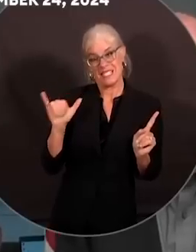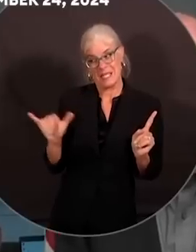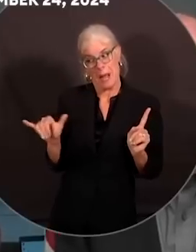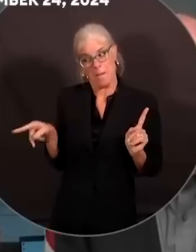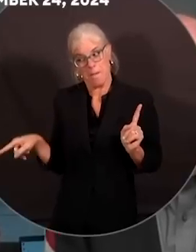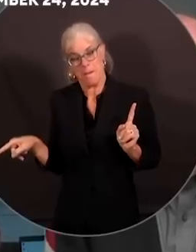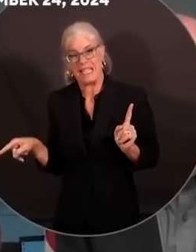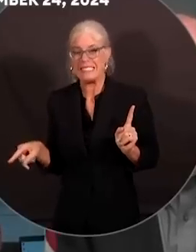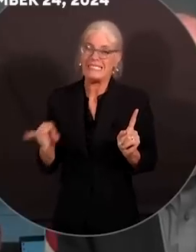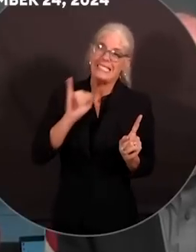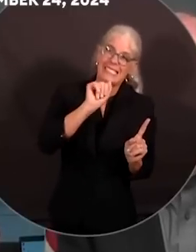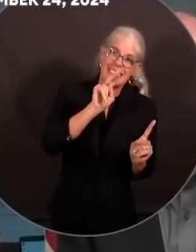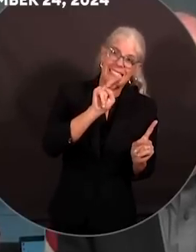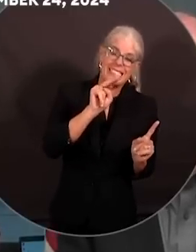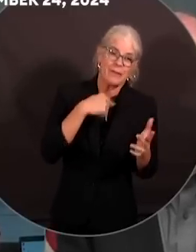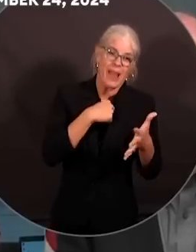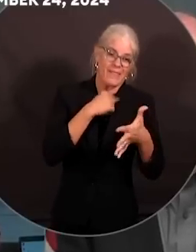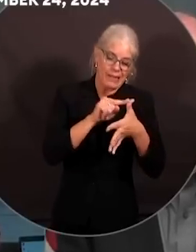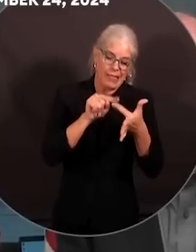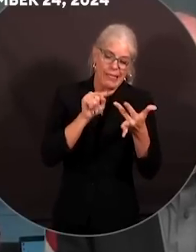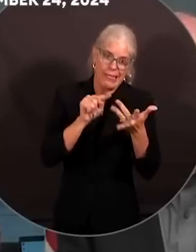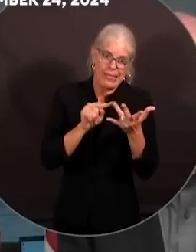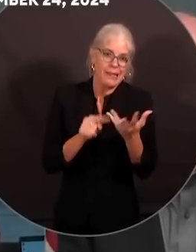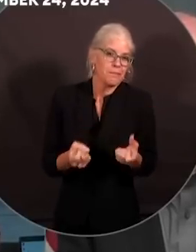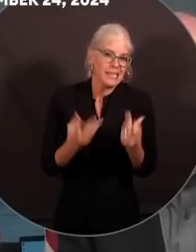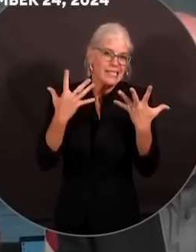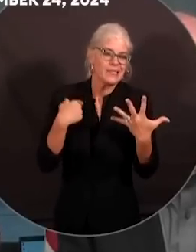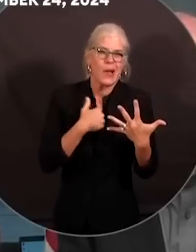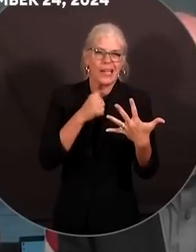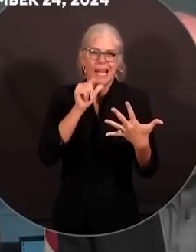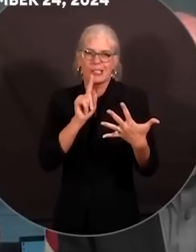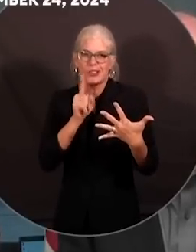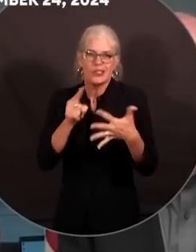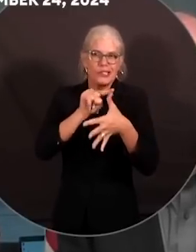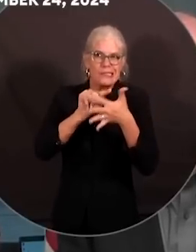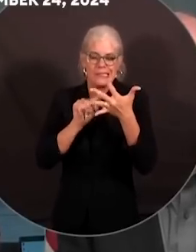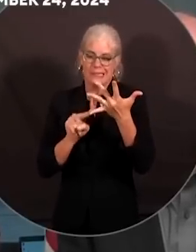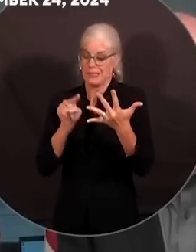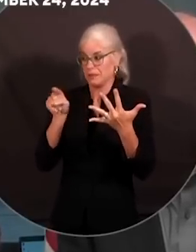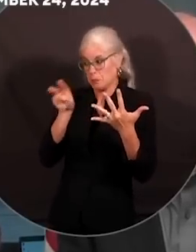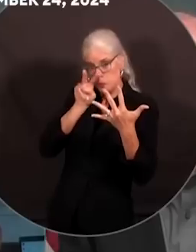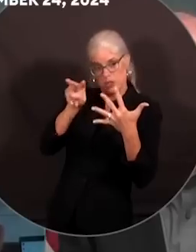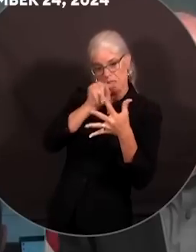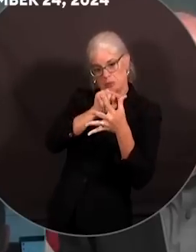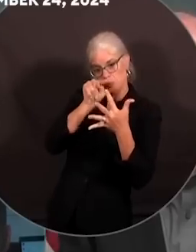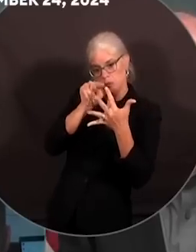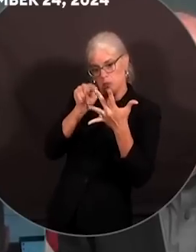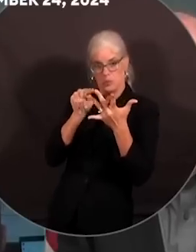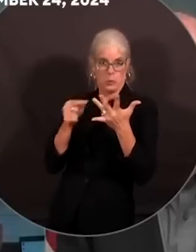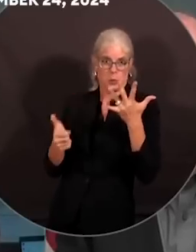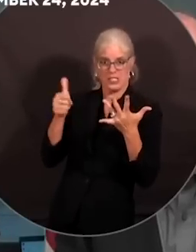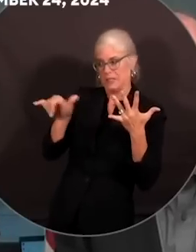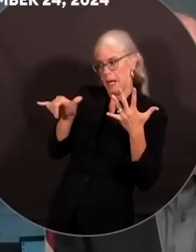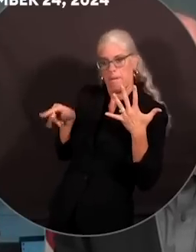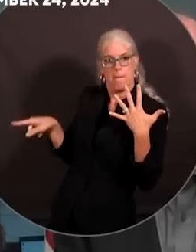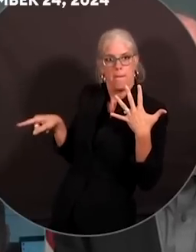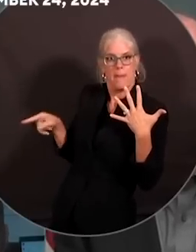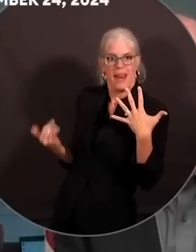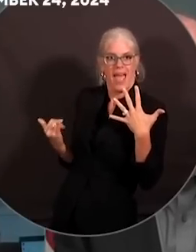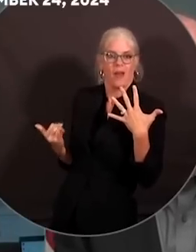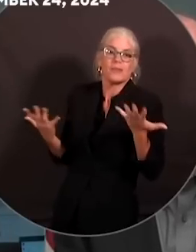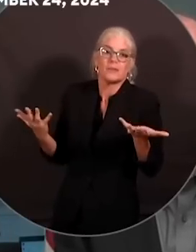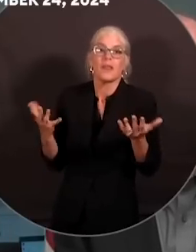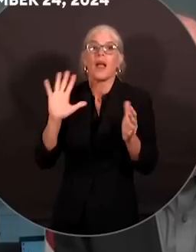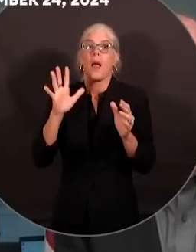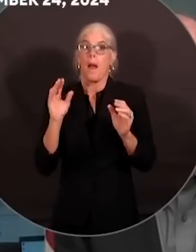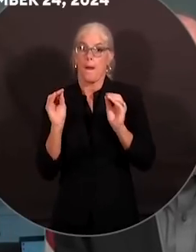you just kind of got to look to see. But there's uncertainty with all of this. I think most people would say, the further east it